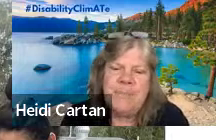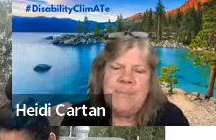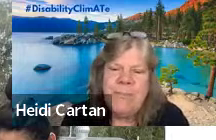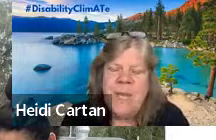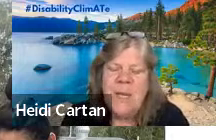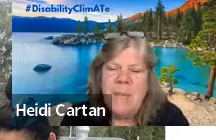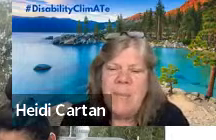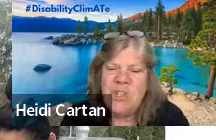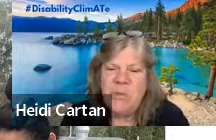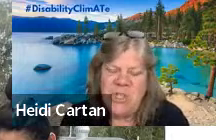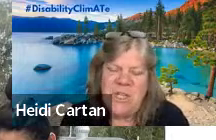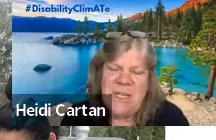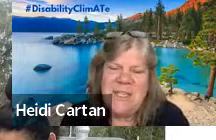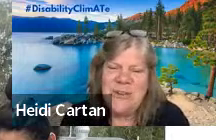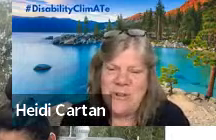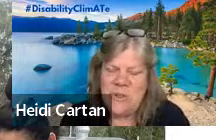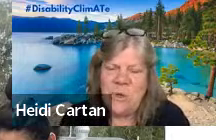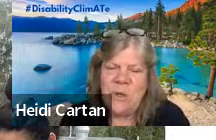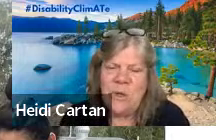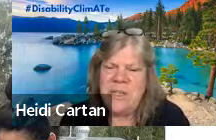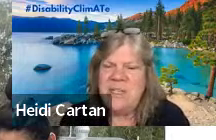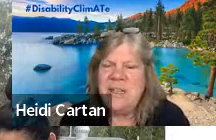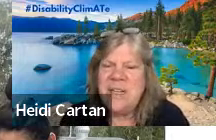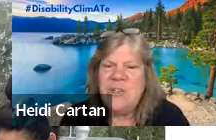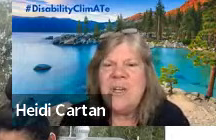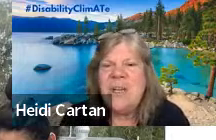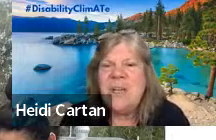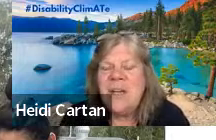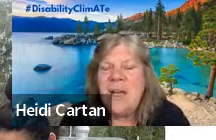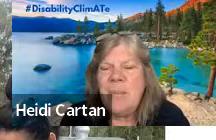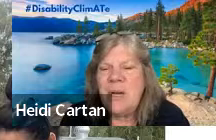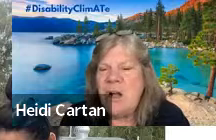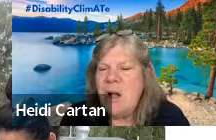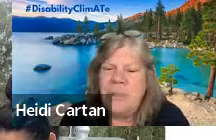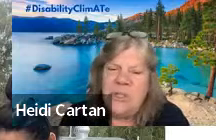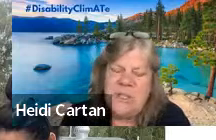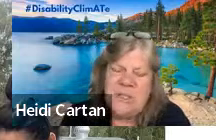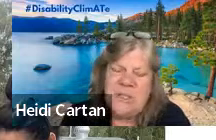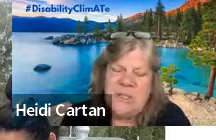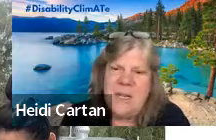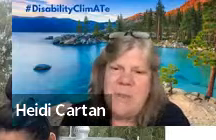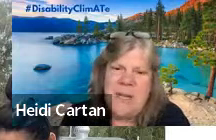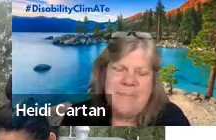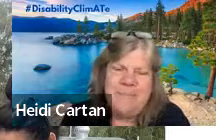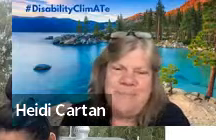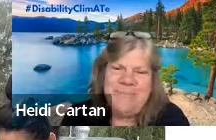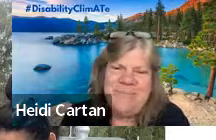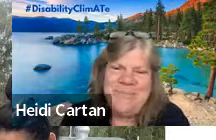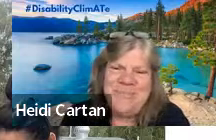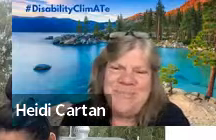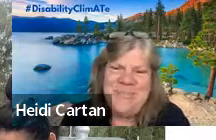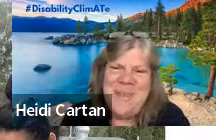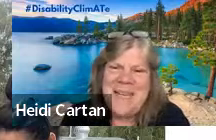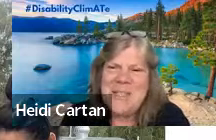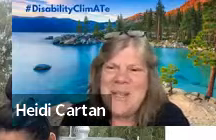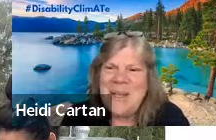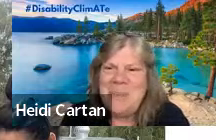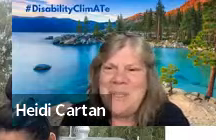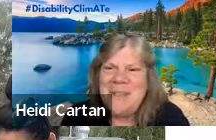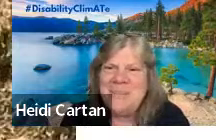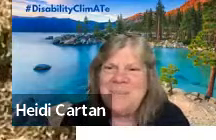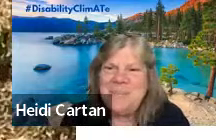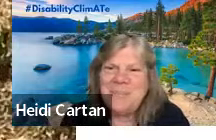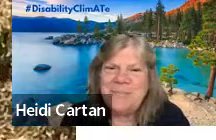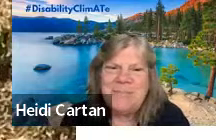is much, much easier on the soil than tillage, but accomplishes the same thing. Next